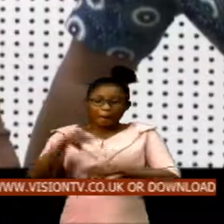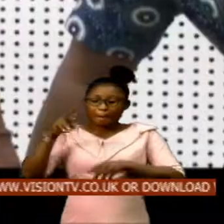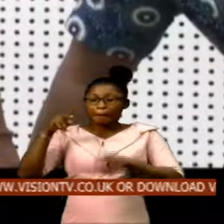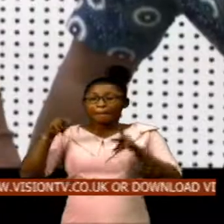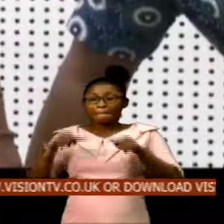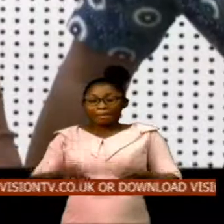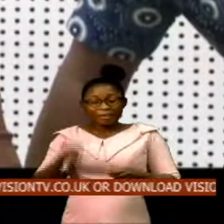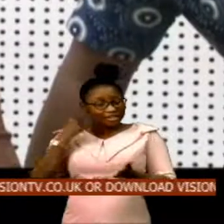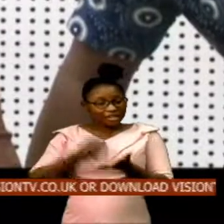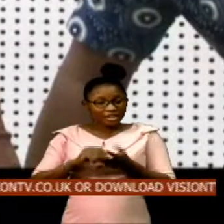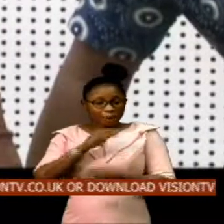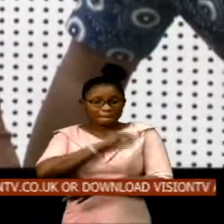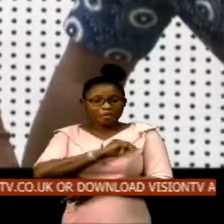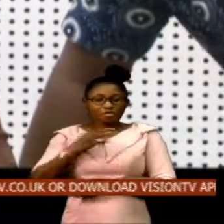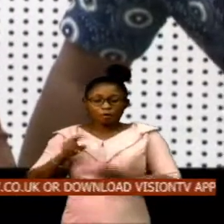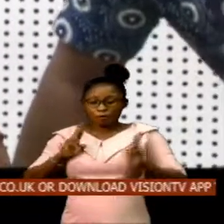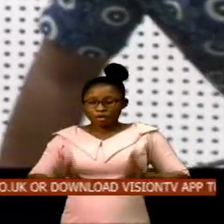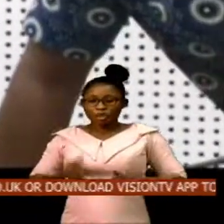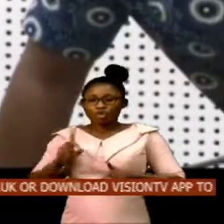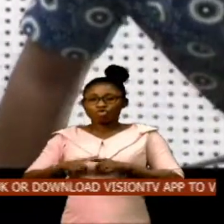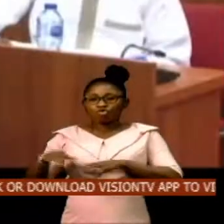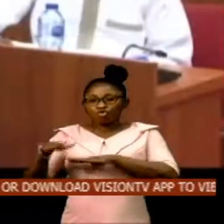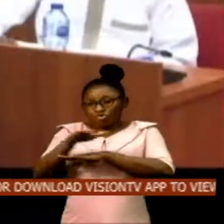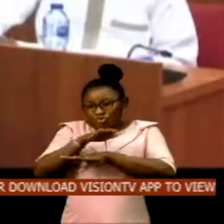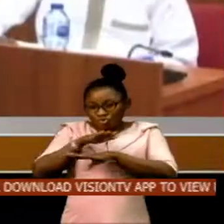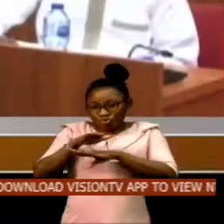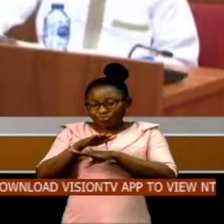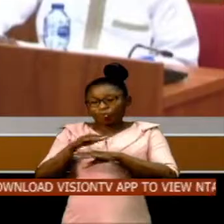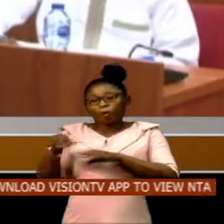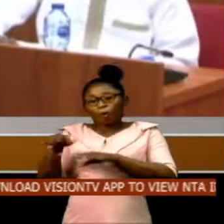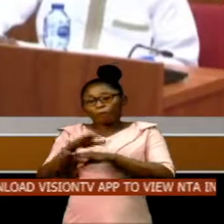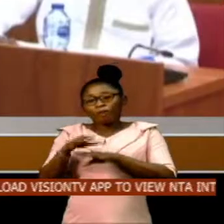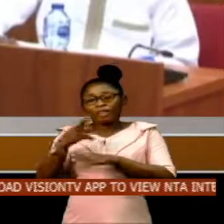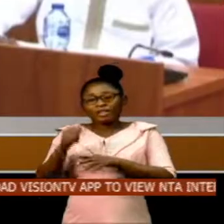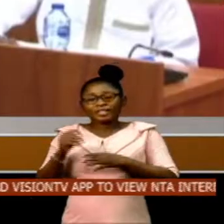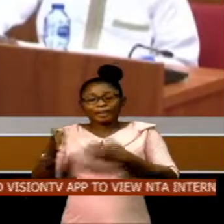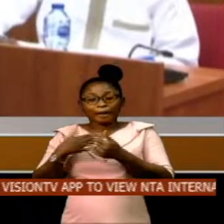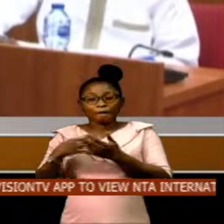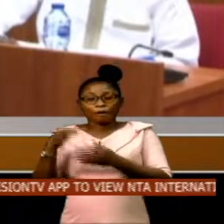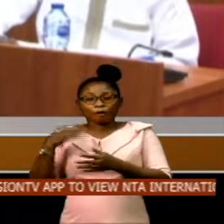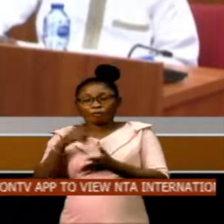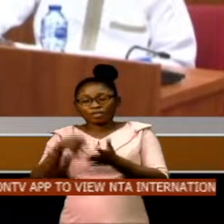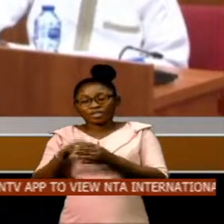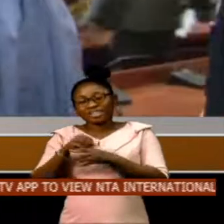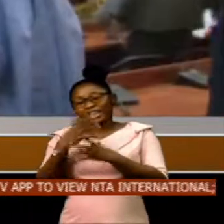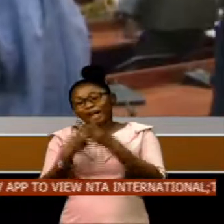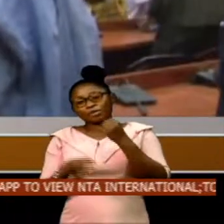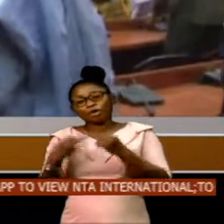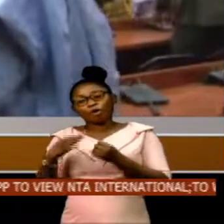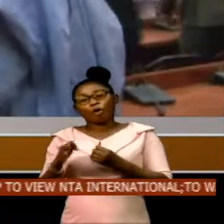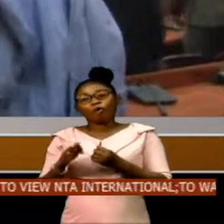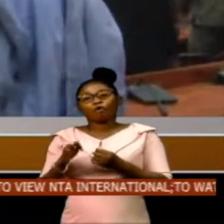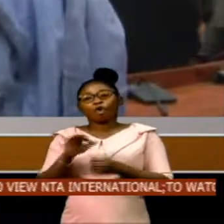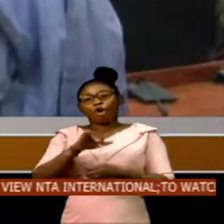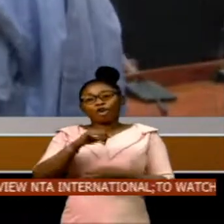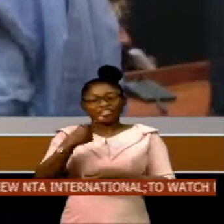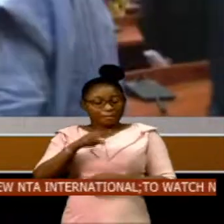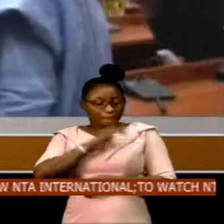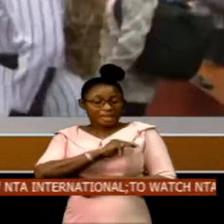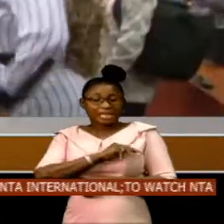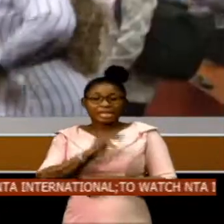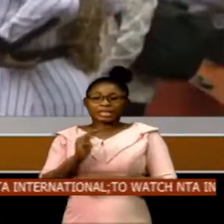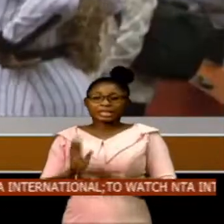secretary, Ministry of Health, to preside over affairs of National Council of Health in the absence of the substantive